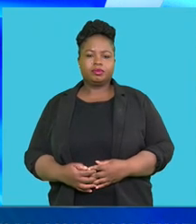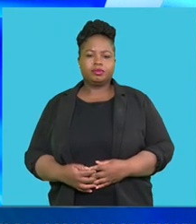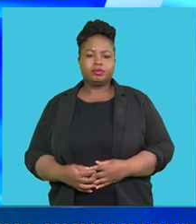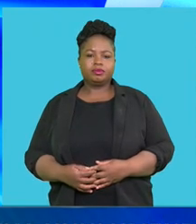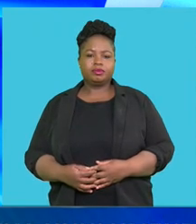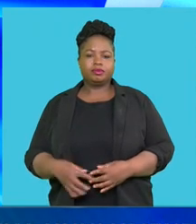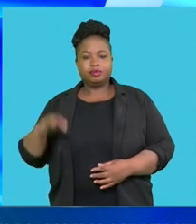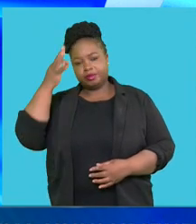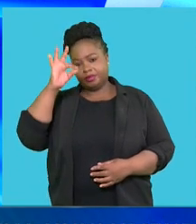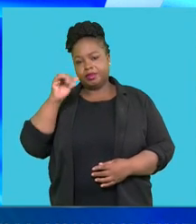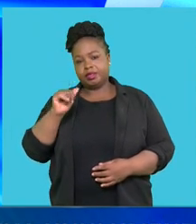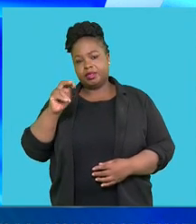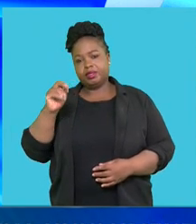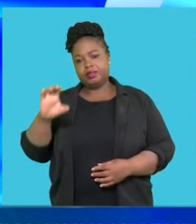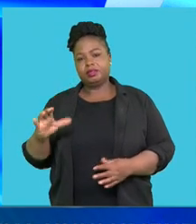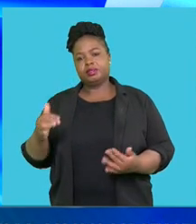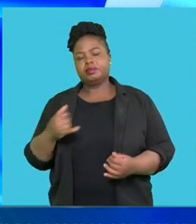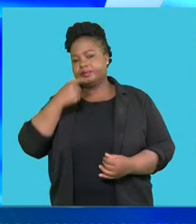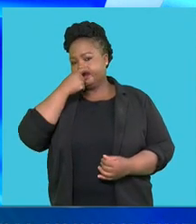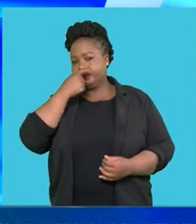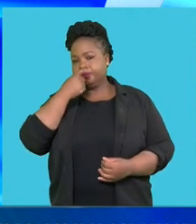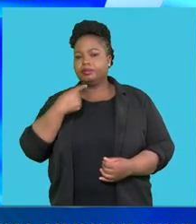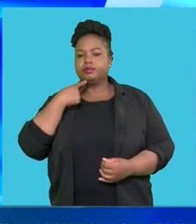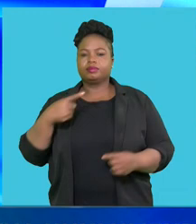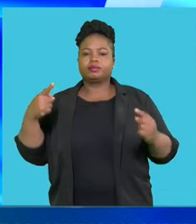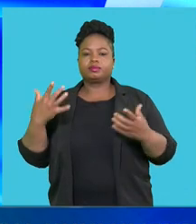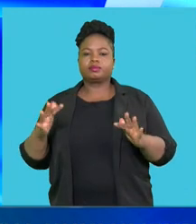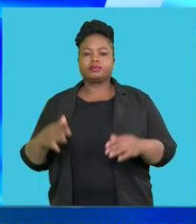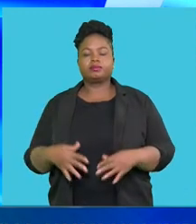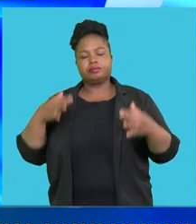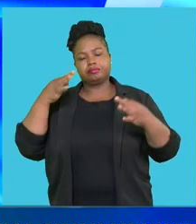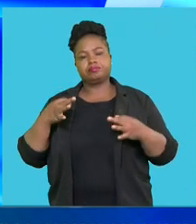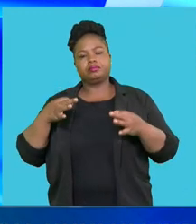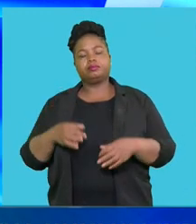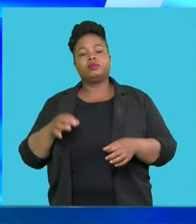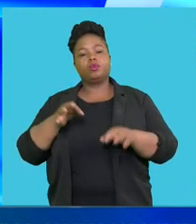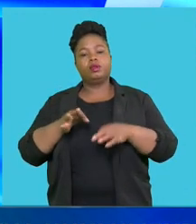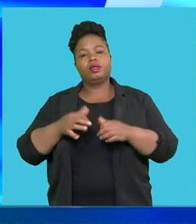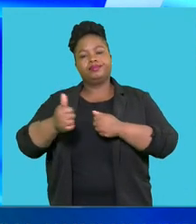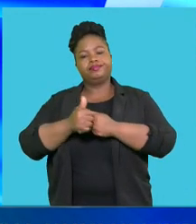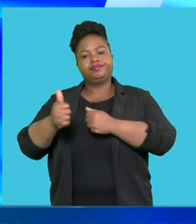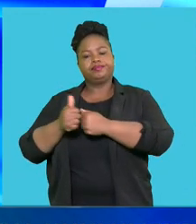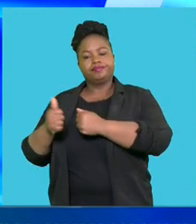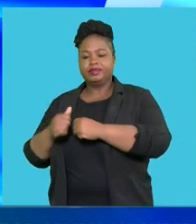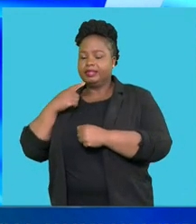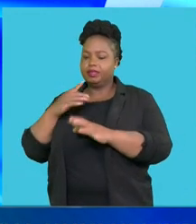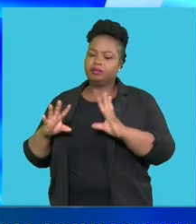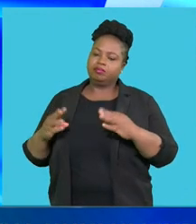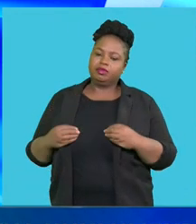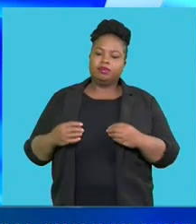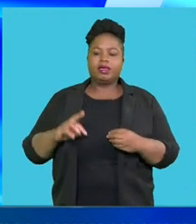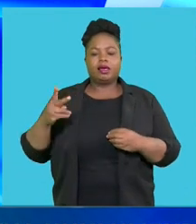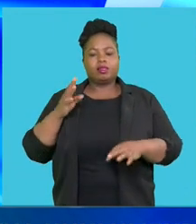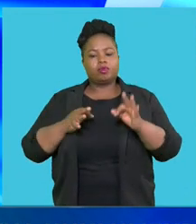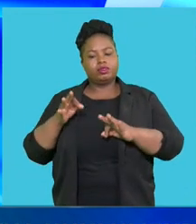Umenga melu ya African National Congress usuri roma po sause memeza lege isi ngomosei keimbo So ume maga manyama keimbezu mbu saazwe Ugo